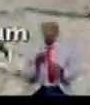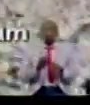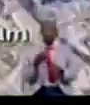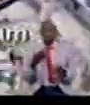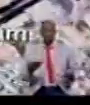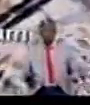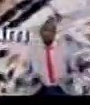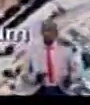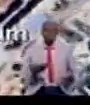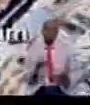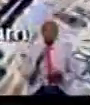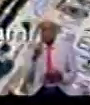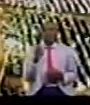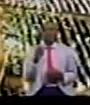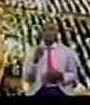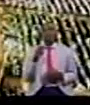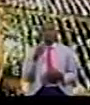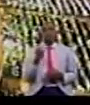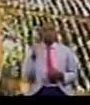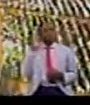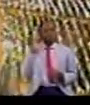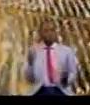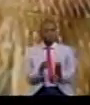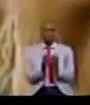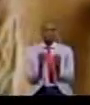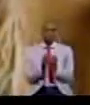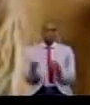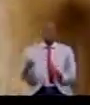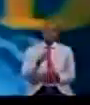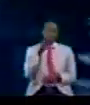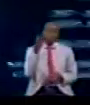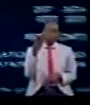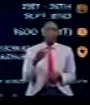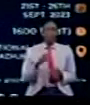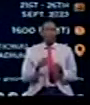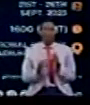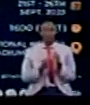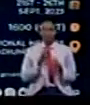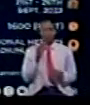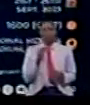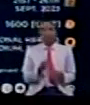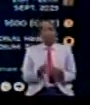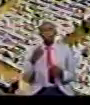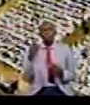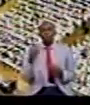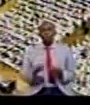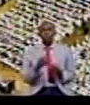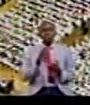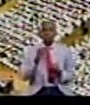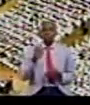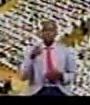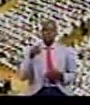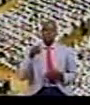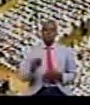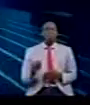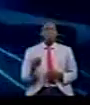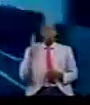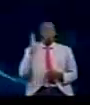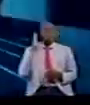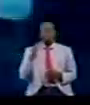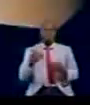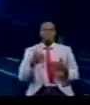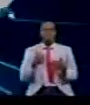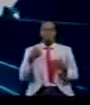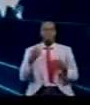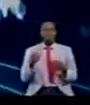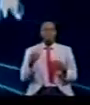our young ones. Open your mouth and pray. Enough is enough. Open your mouth and call upon the Lord and say, Father, once again, oh God, Lord,